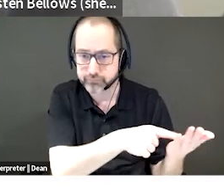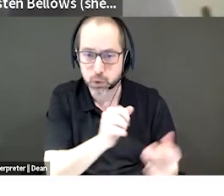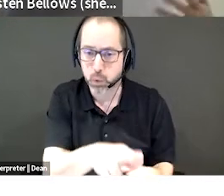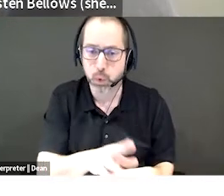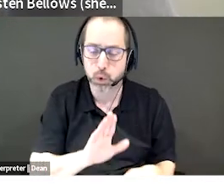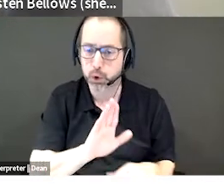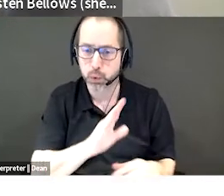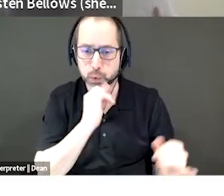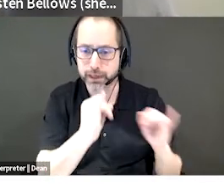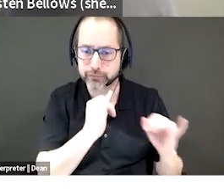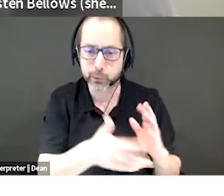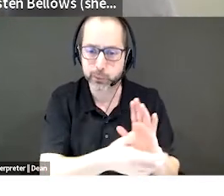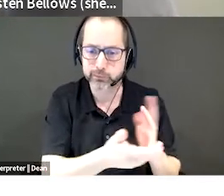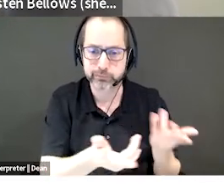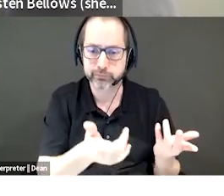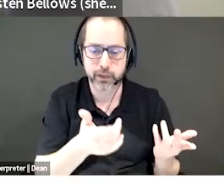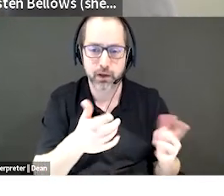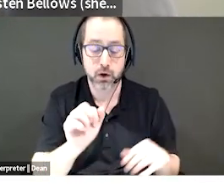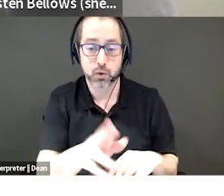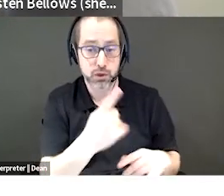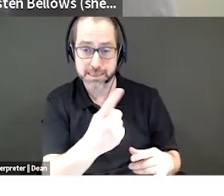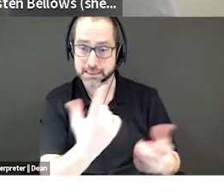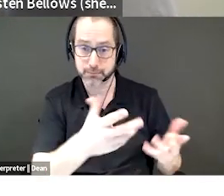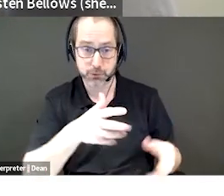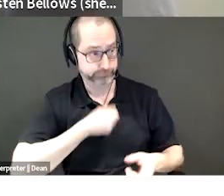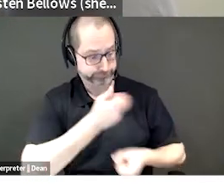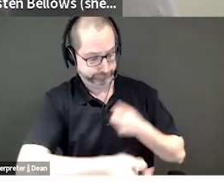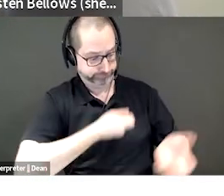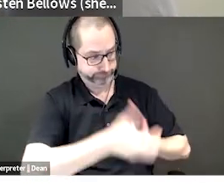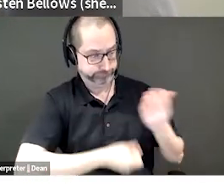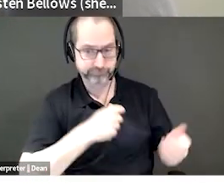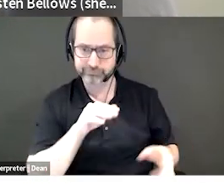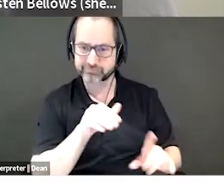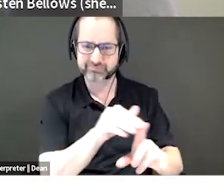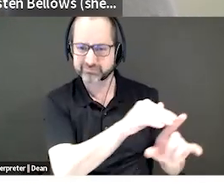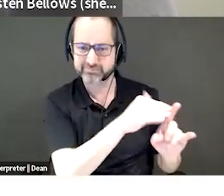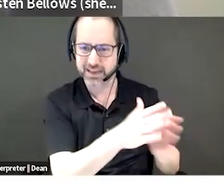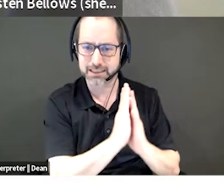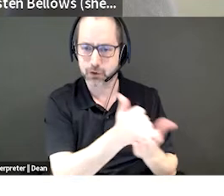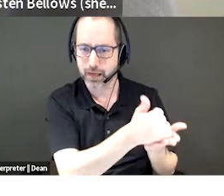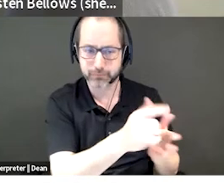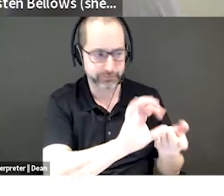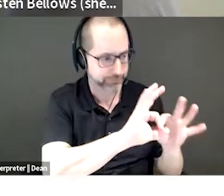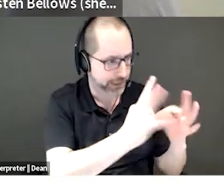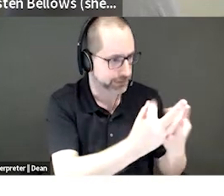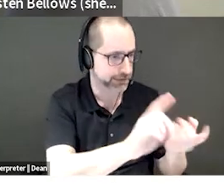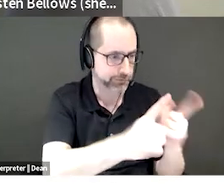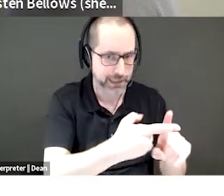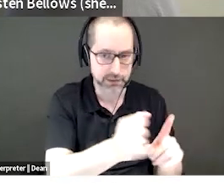you're stressed out, you need someone to listen, reach out to someone. So family, friends, even mental health professionals.